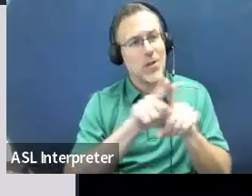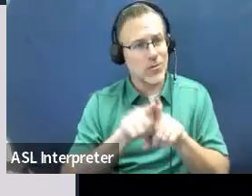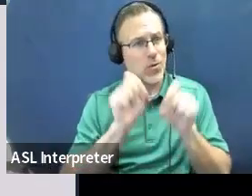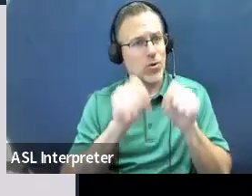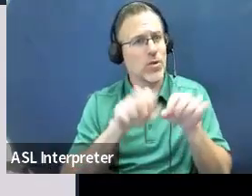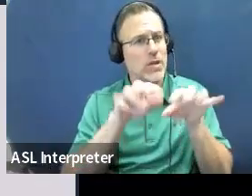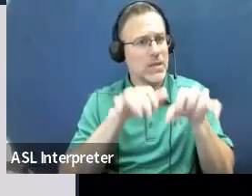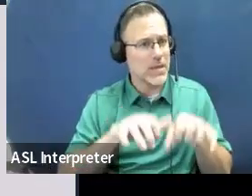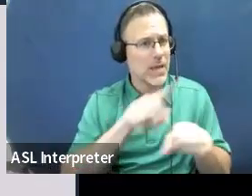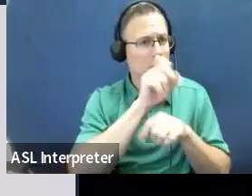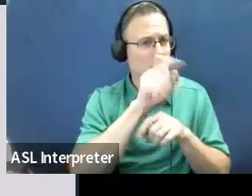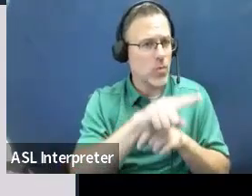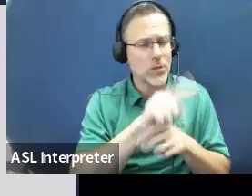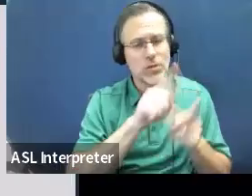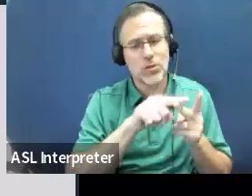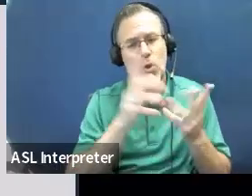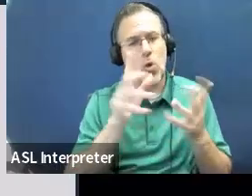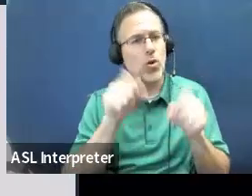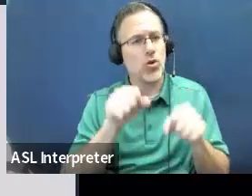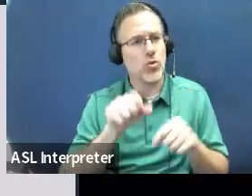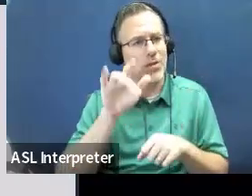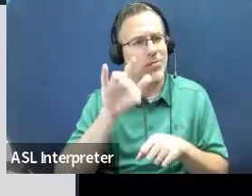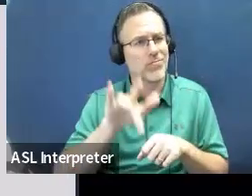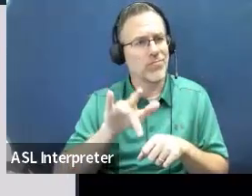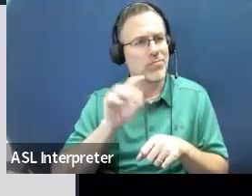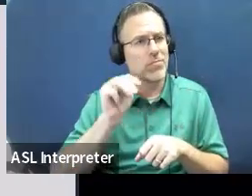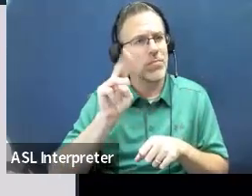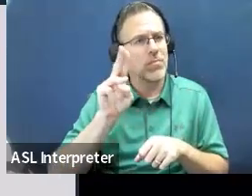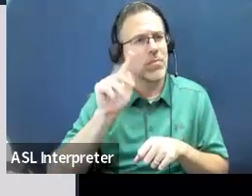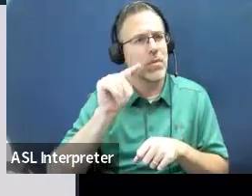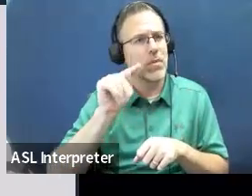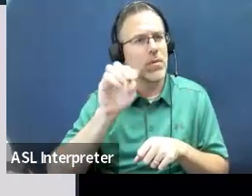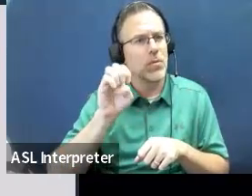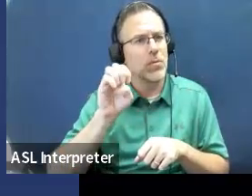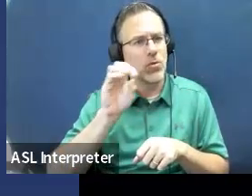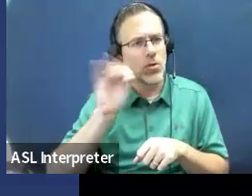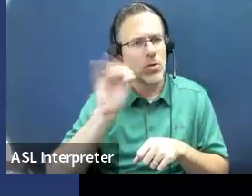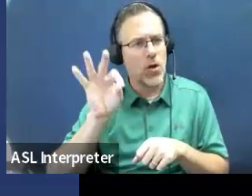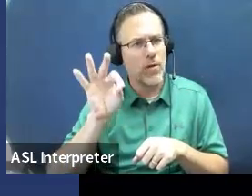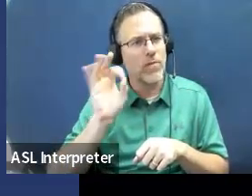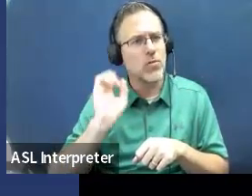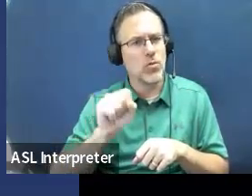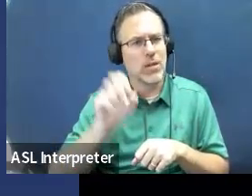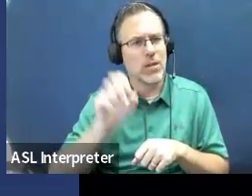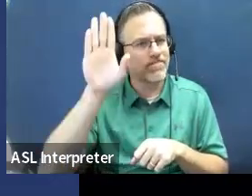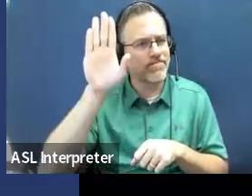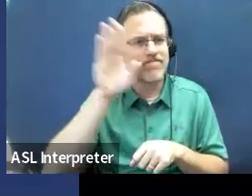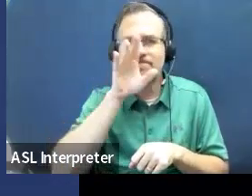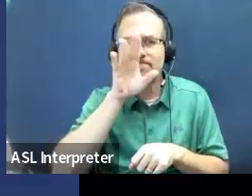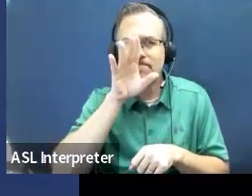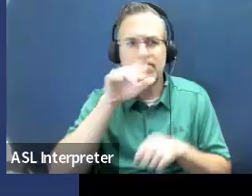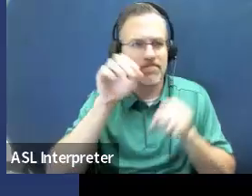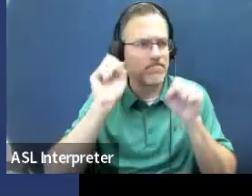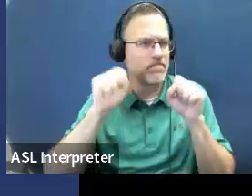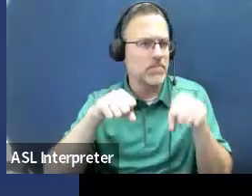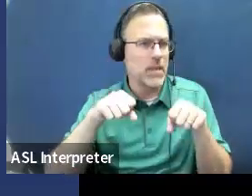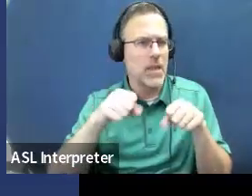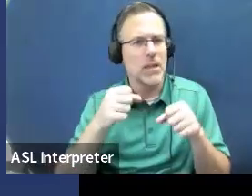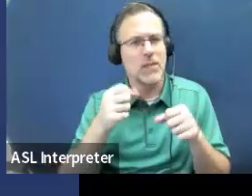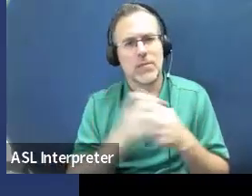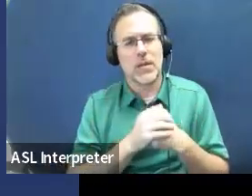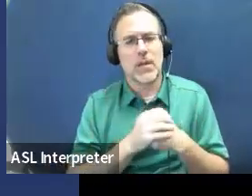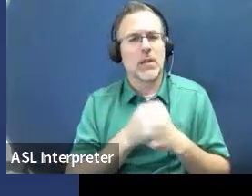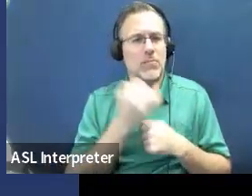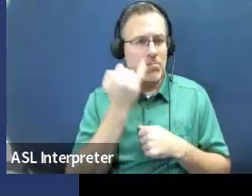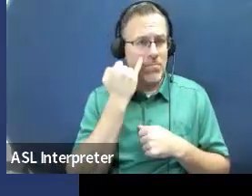questions. If I get going too fast or something comes up, please just stop me and let me know.